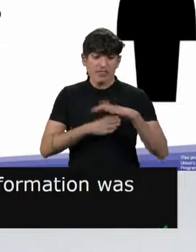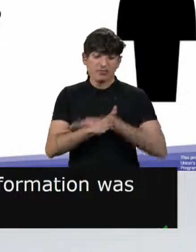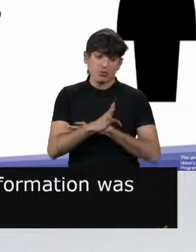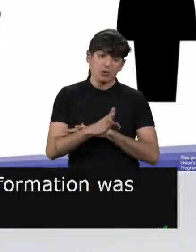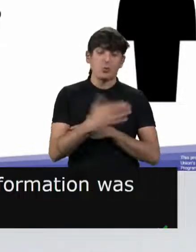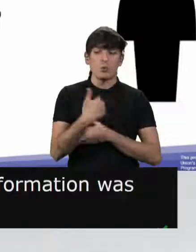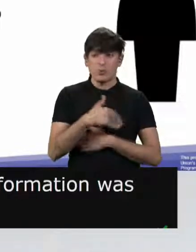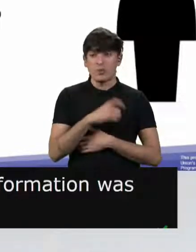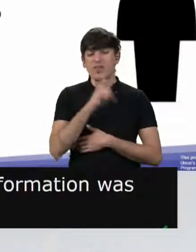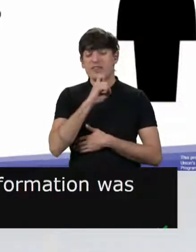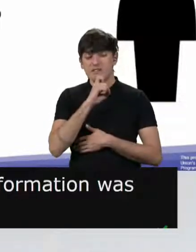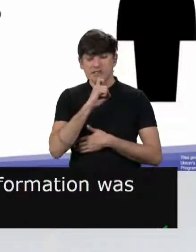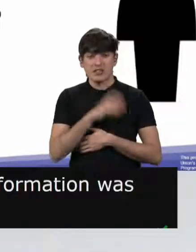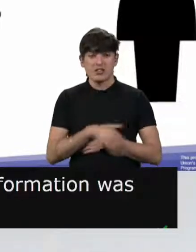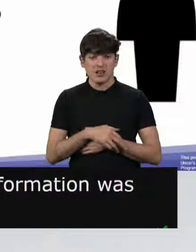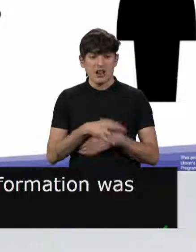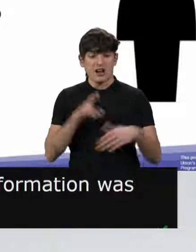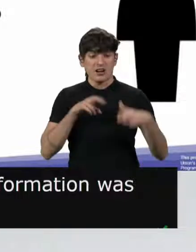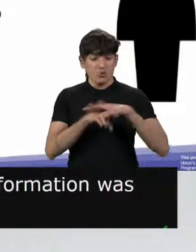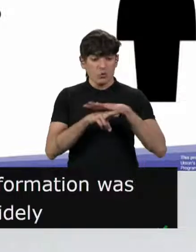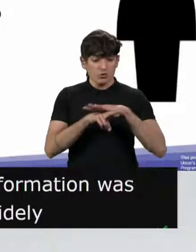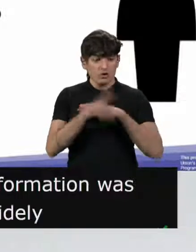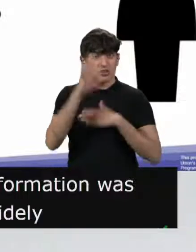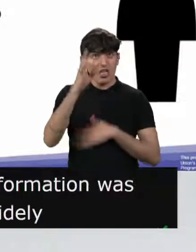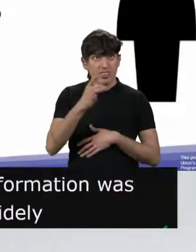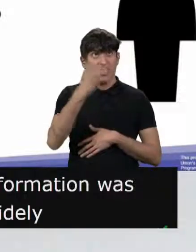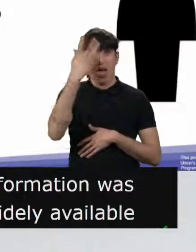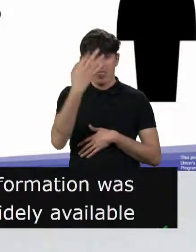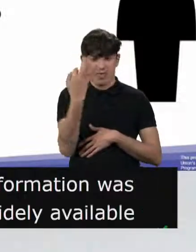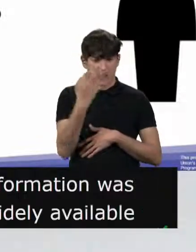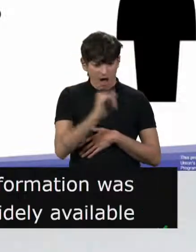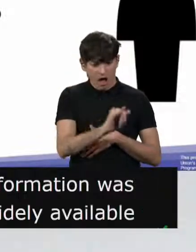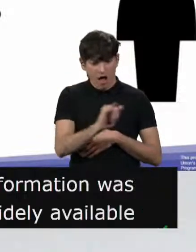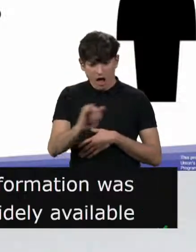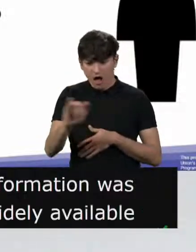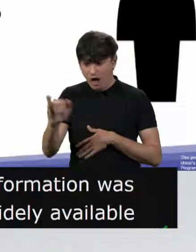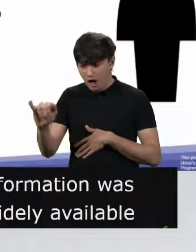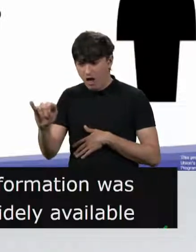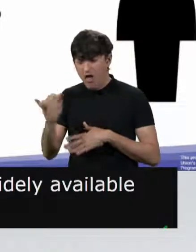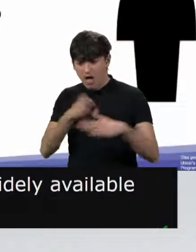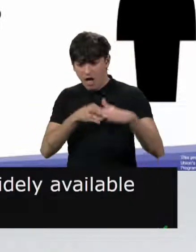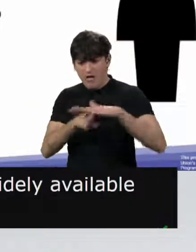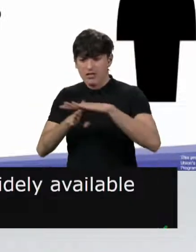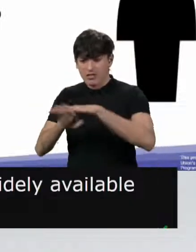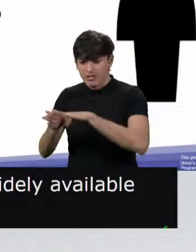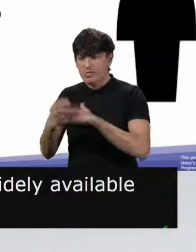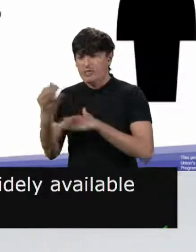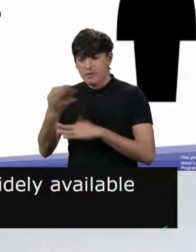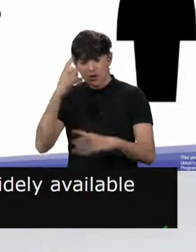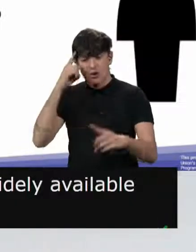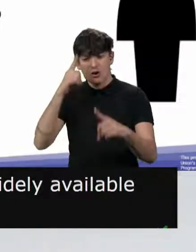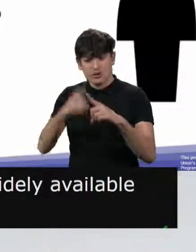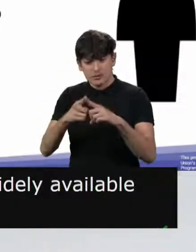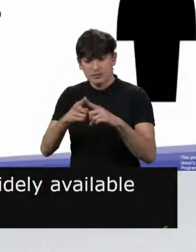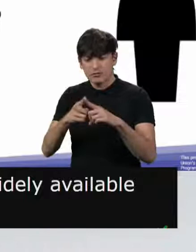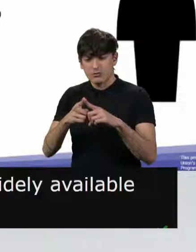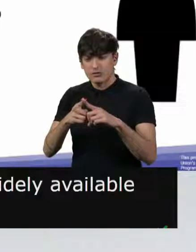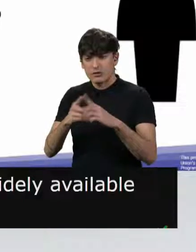ideas widely available and accessible helps stimulate awareness. As we stimulate